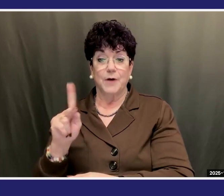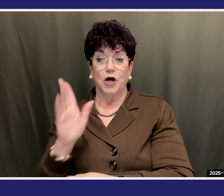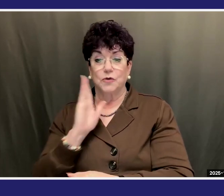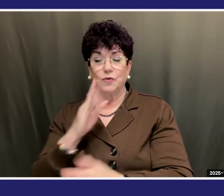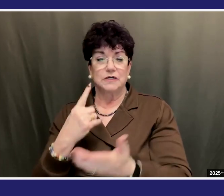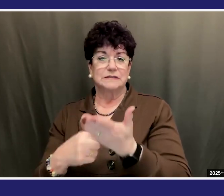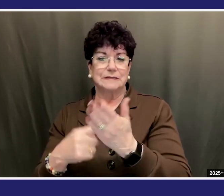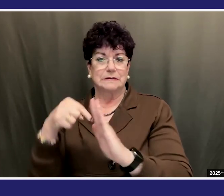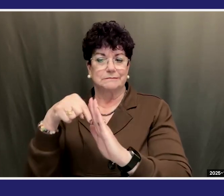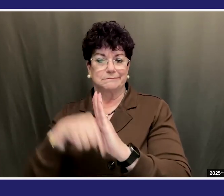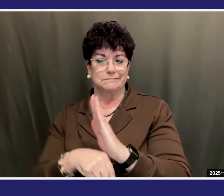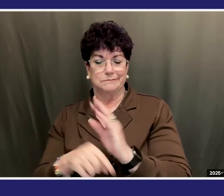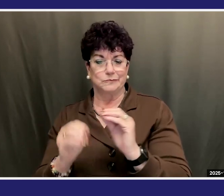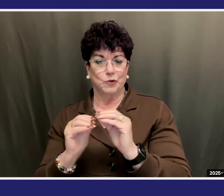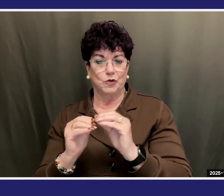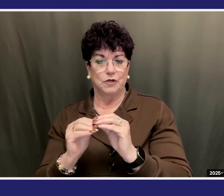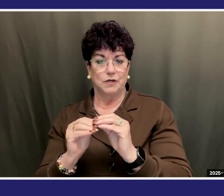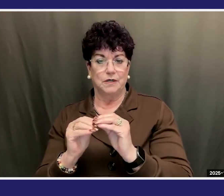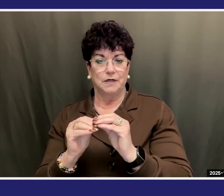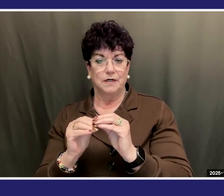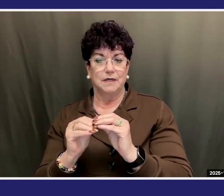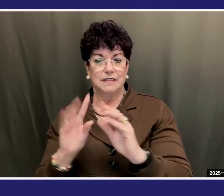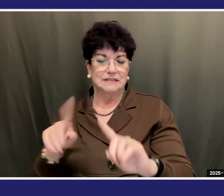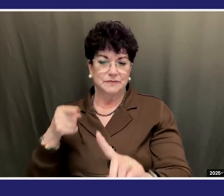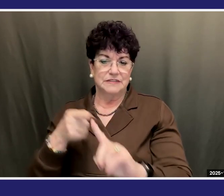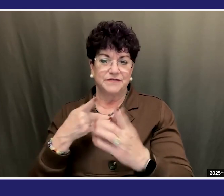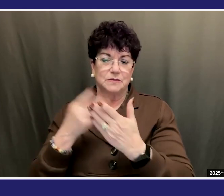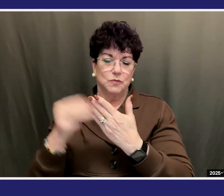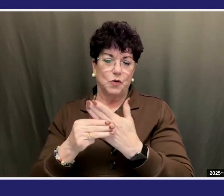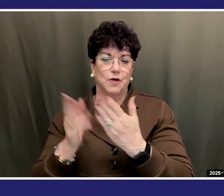deeper into the 6 program components that we've got.